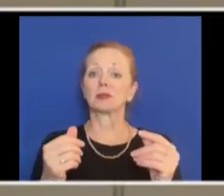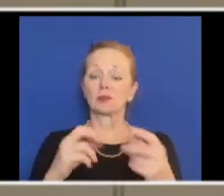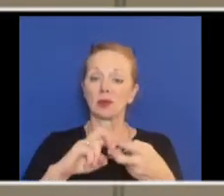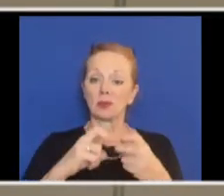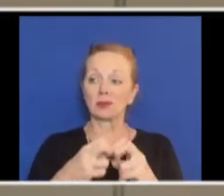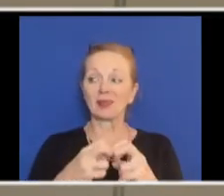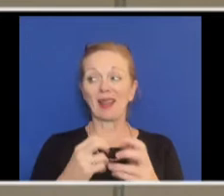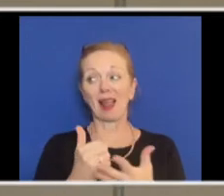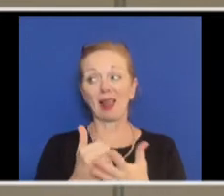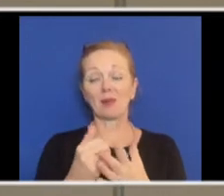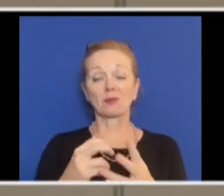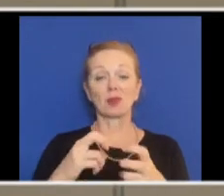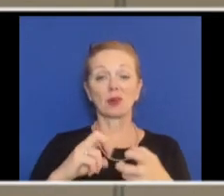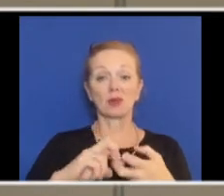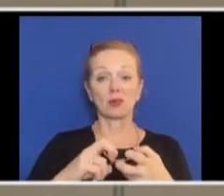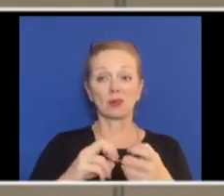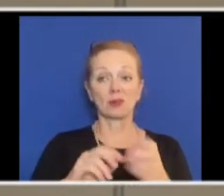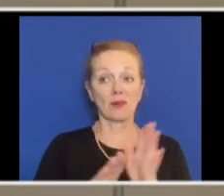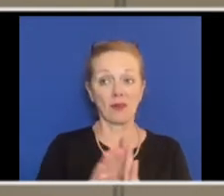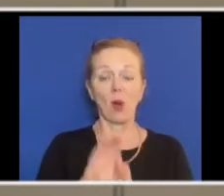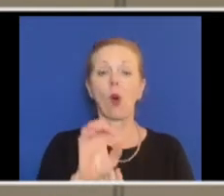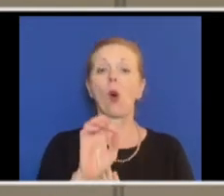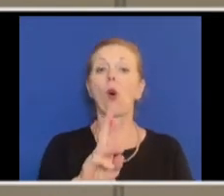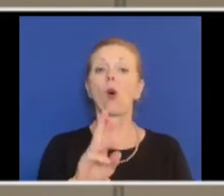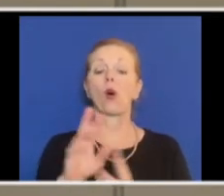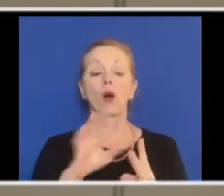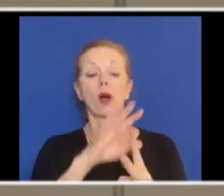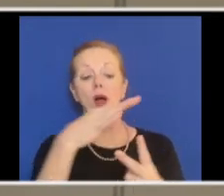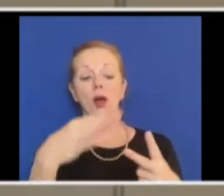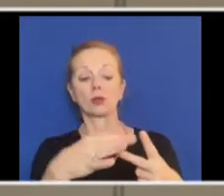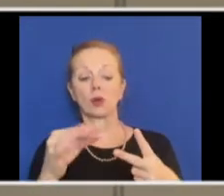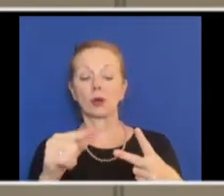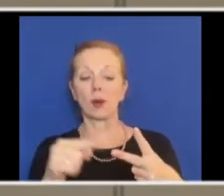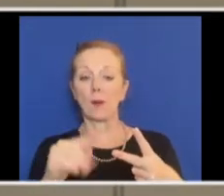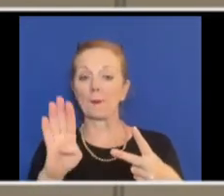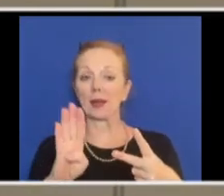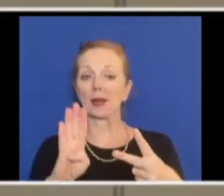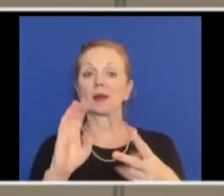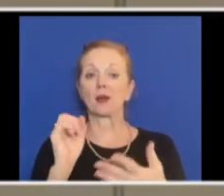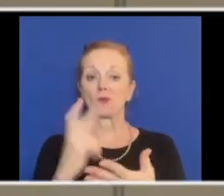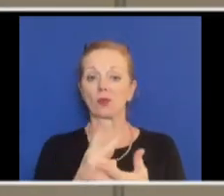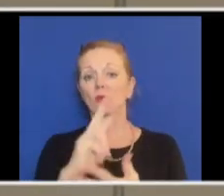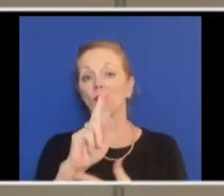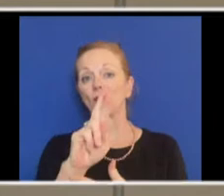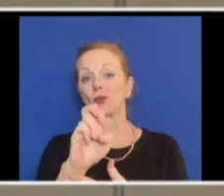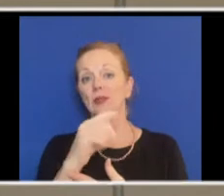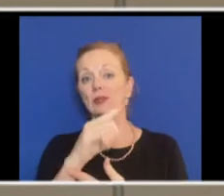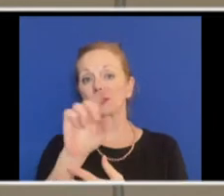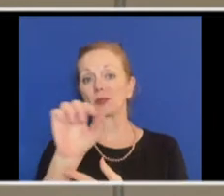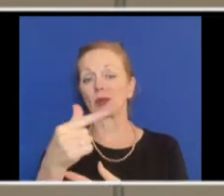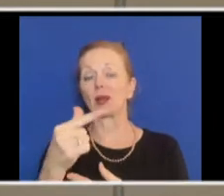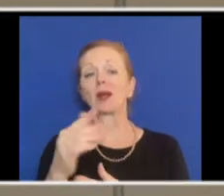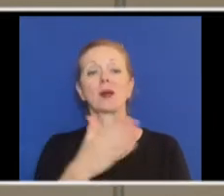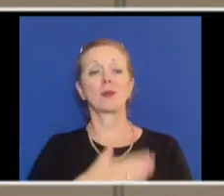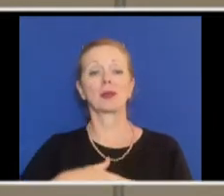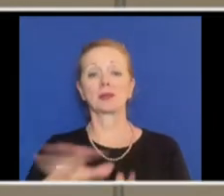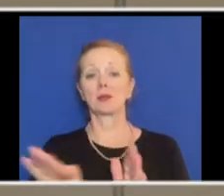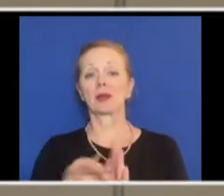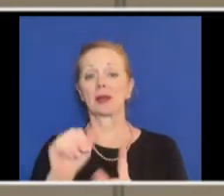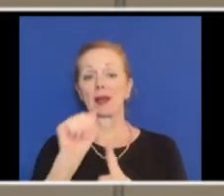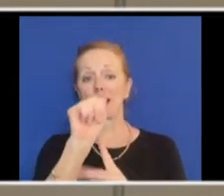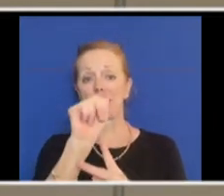or you can take Choice B and approve this rezoning please choose option A and deny